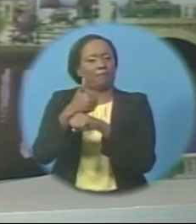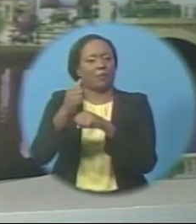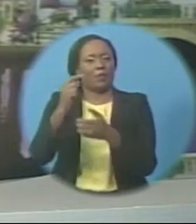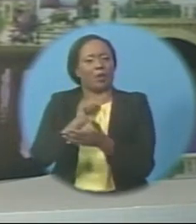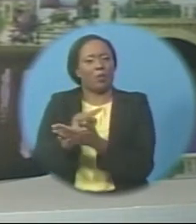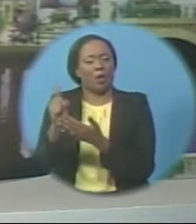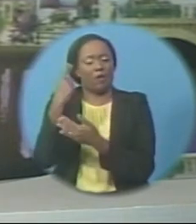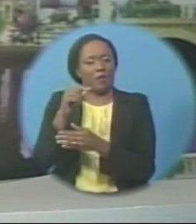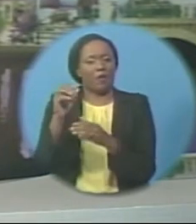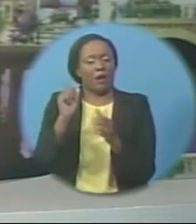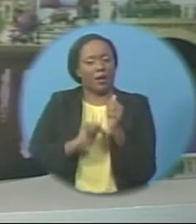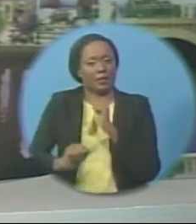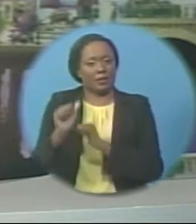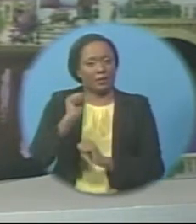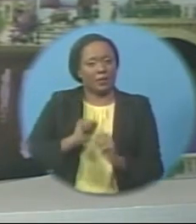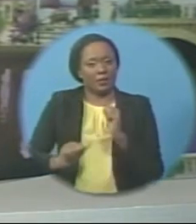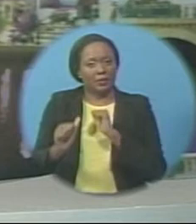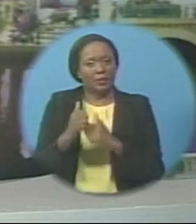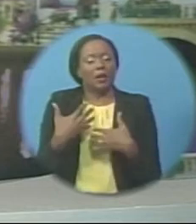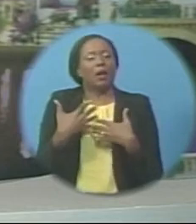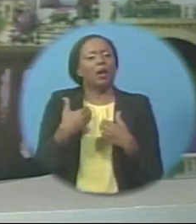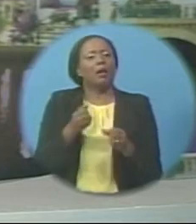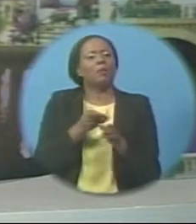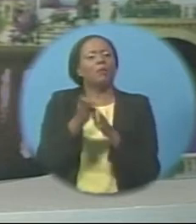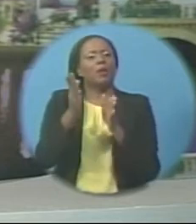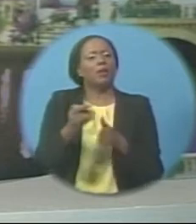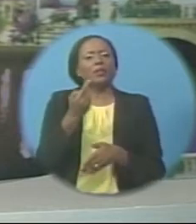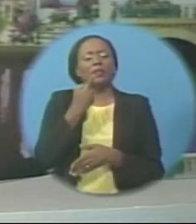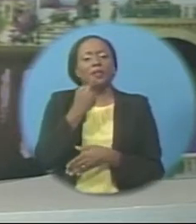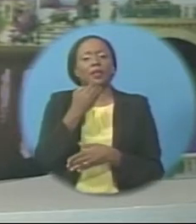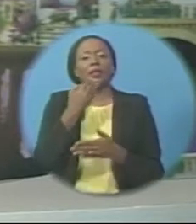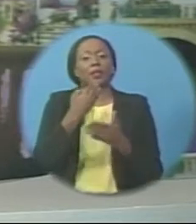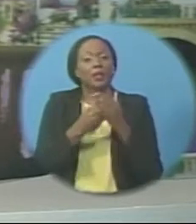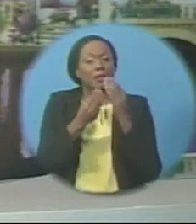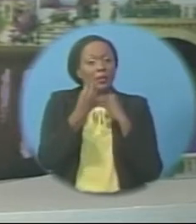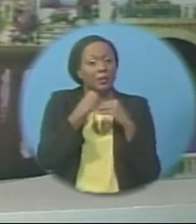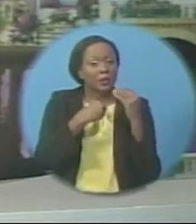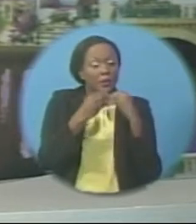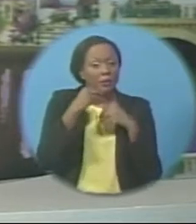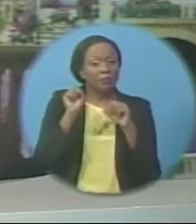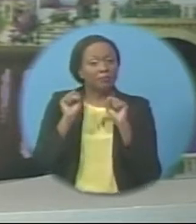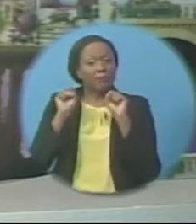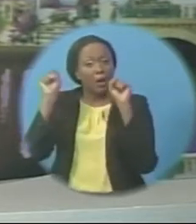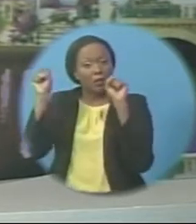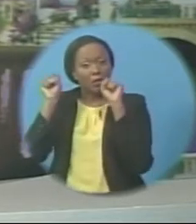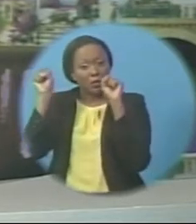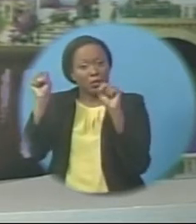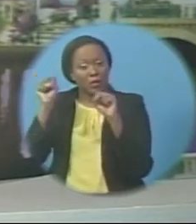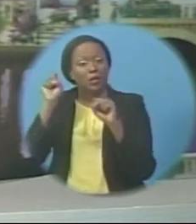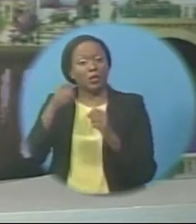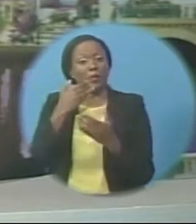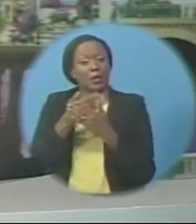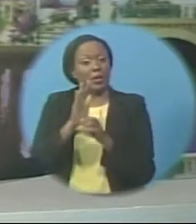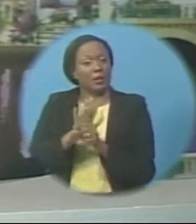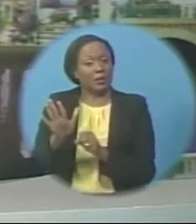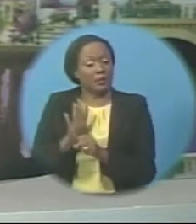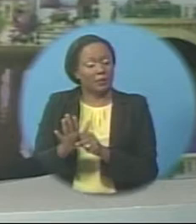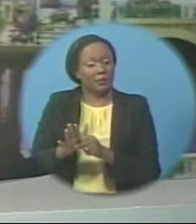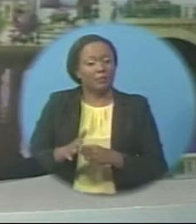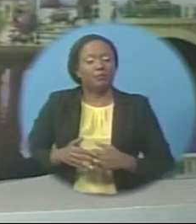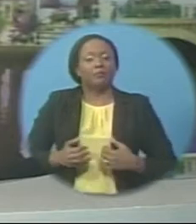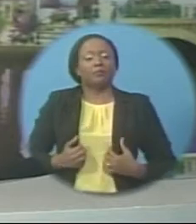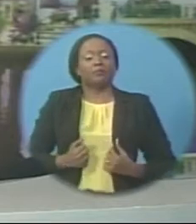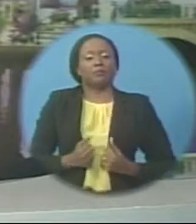awareness, health professionals agreed to a good diet and exercise, and that should be paramount. Of special note was